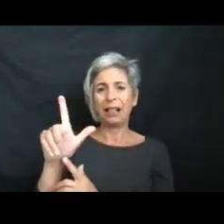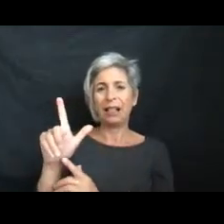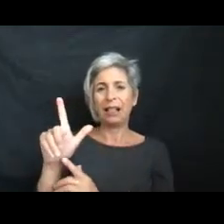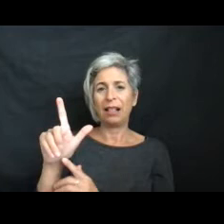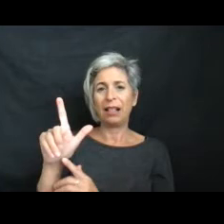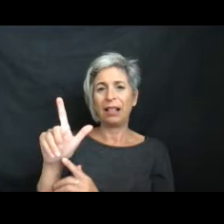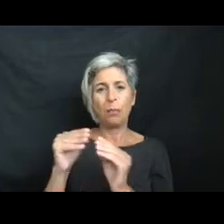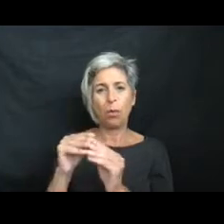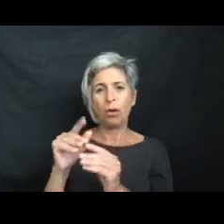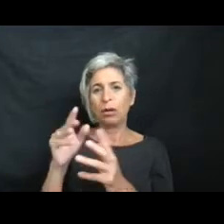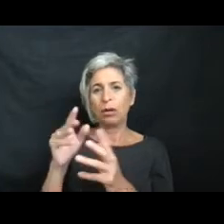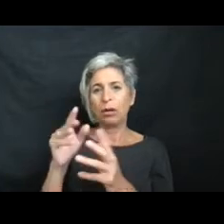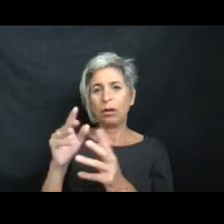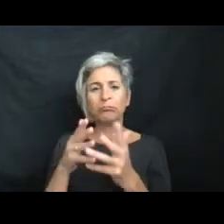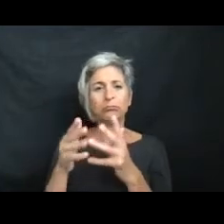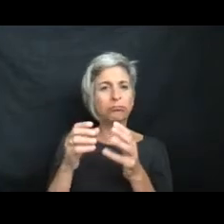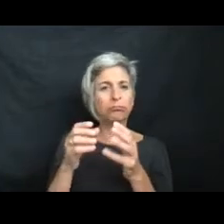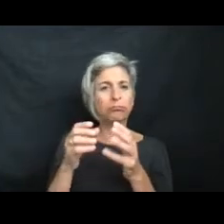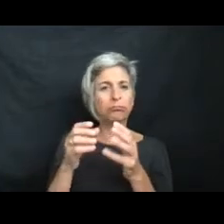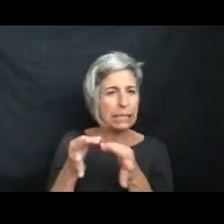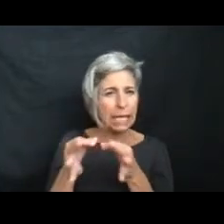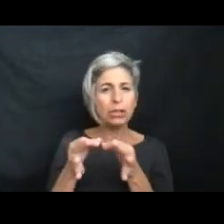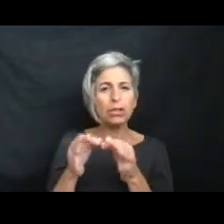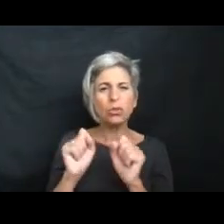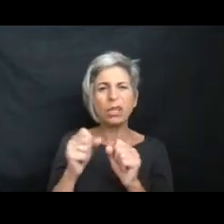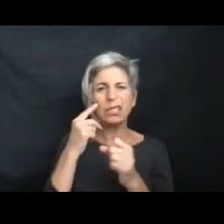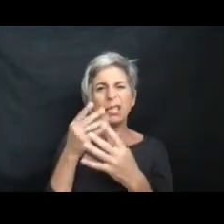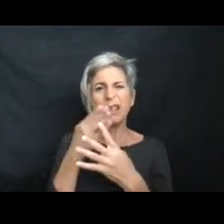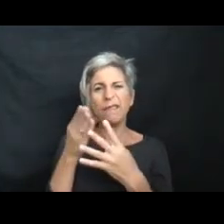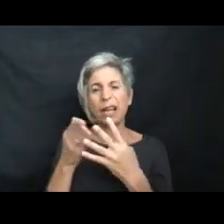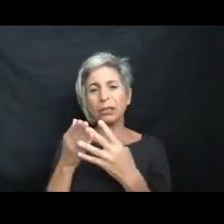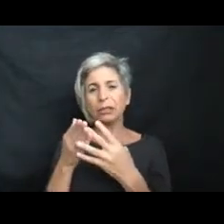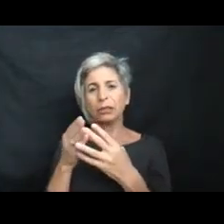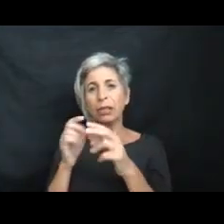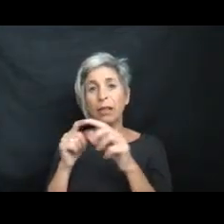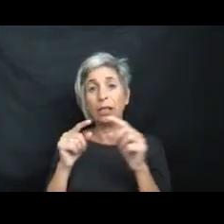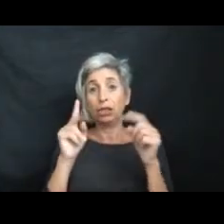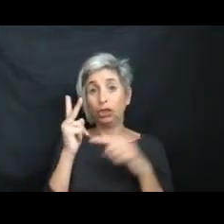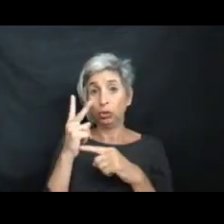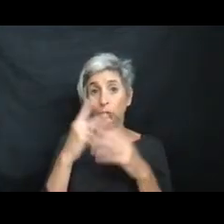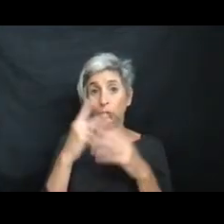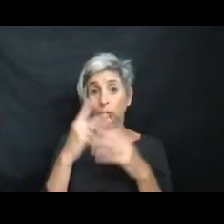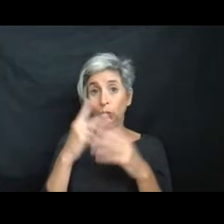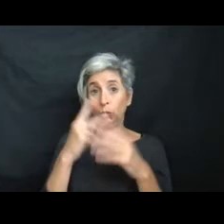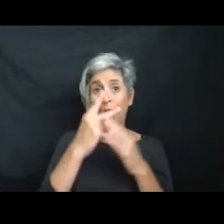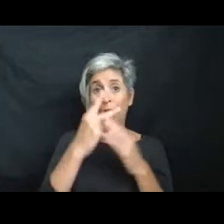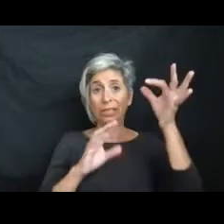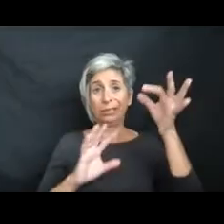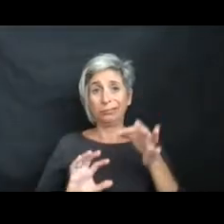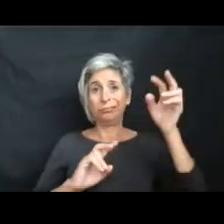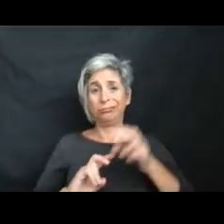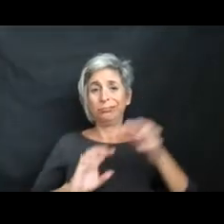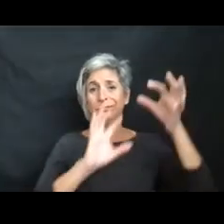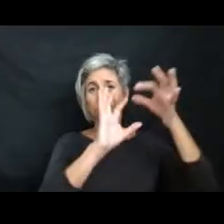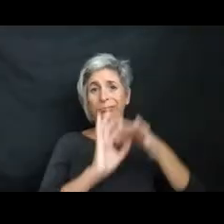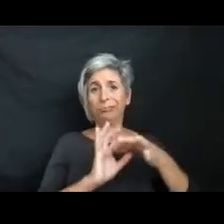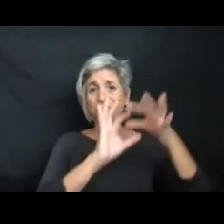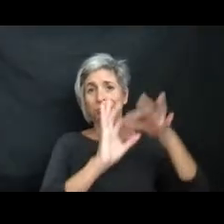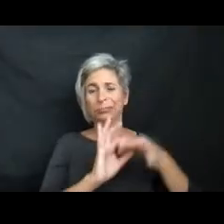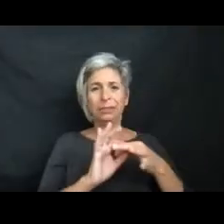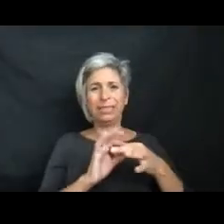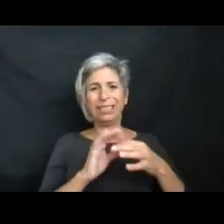and you'll be able to see the files. And so switching between these two projects, it makes it easier to see where the projects are at without having to have too many tabs